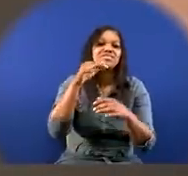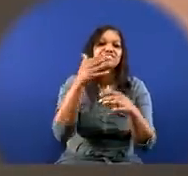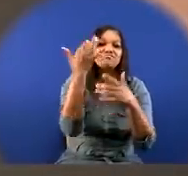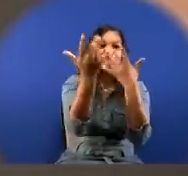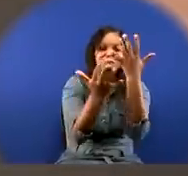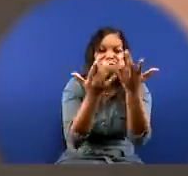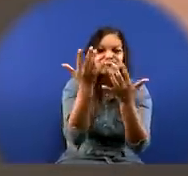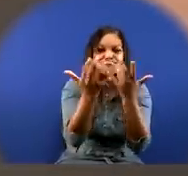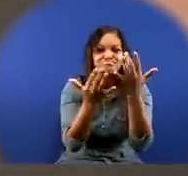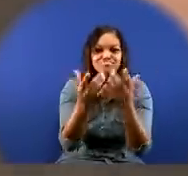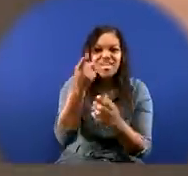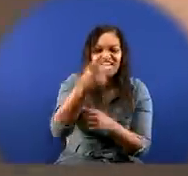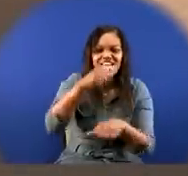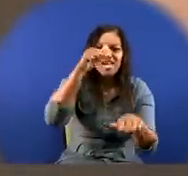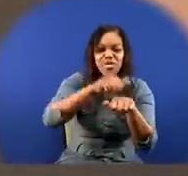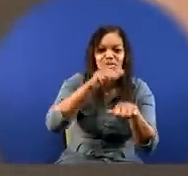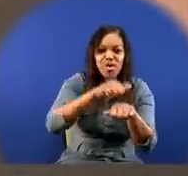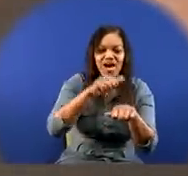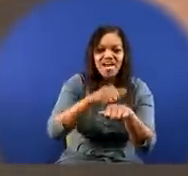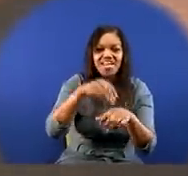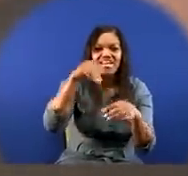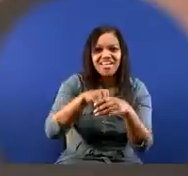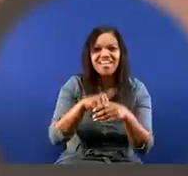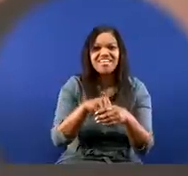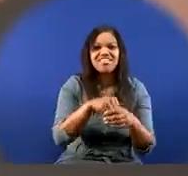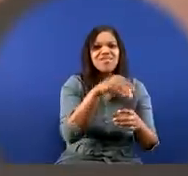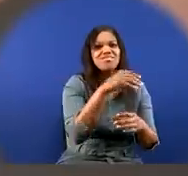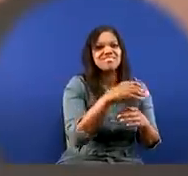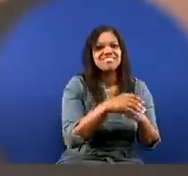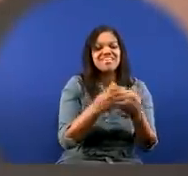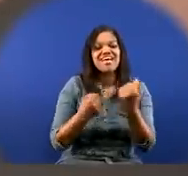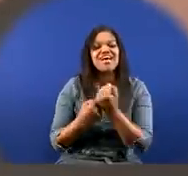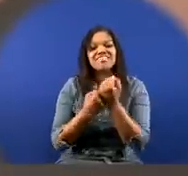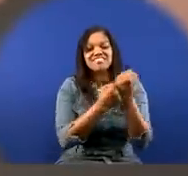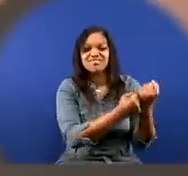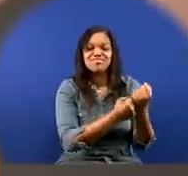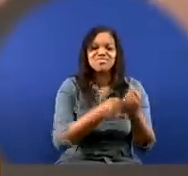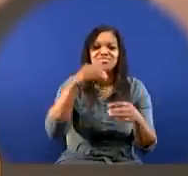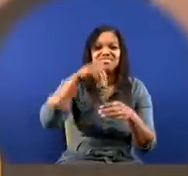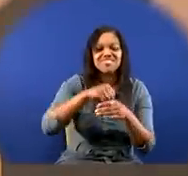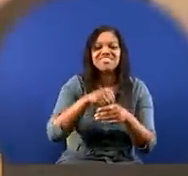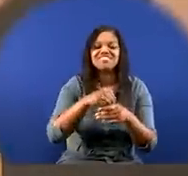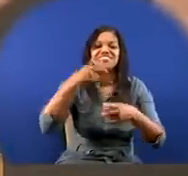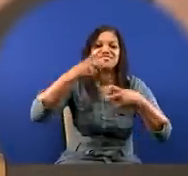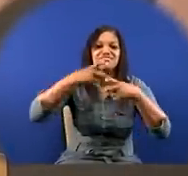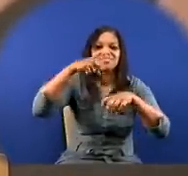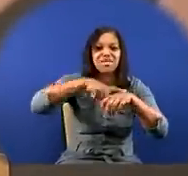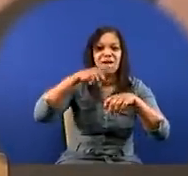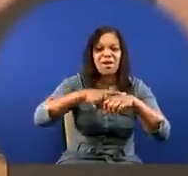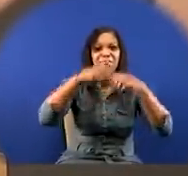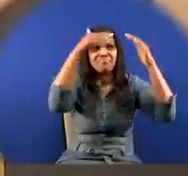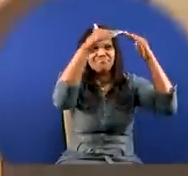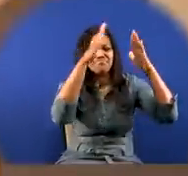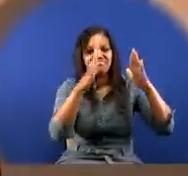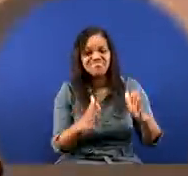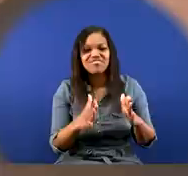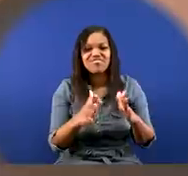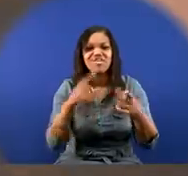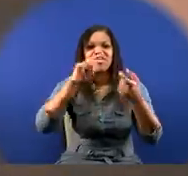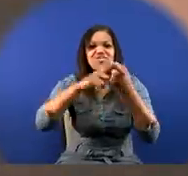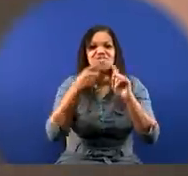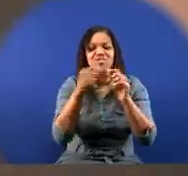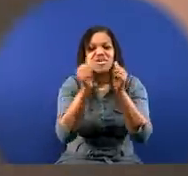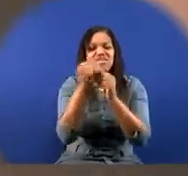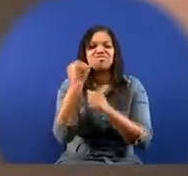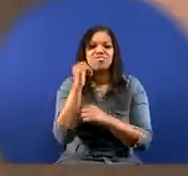you? He's a rock in a weary land, a shelter in a time of storm. He's a friend when you're